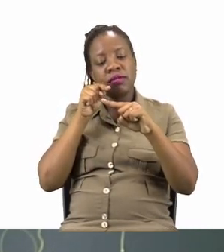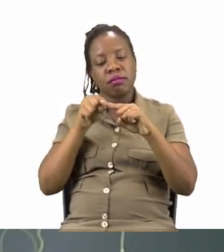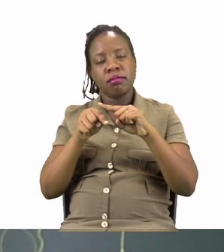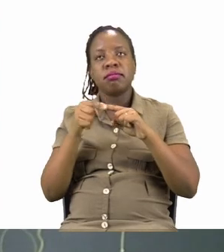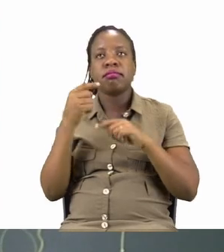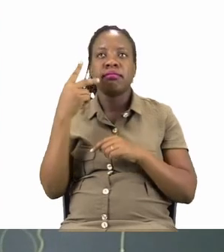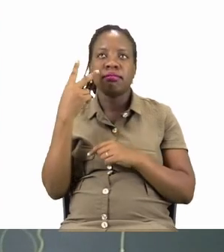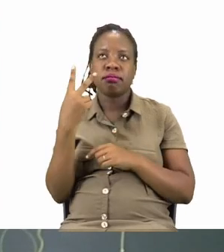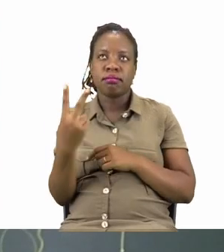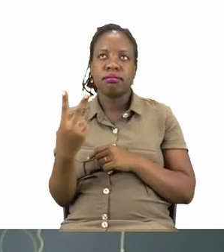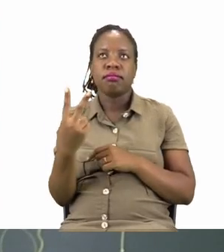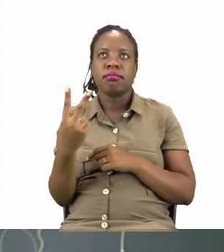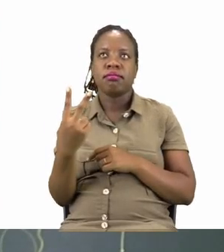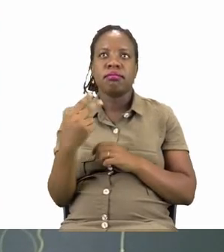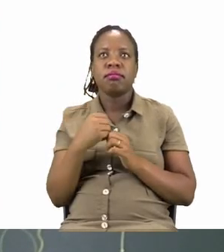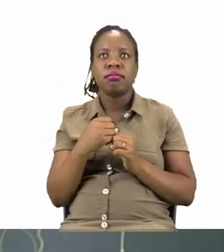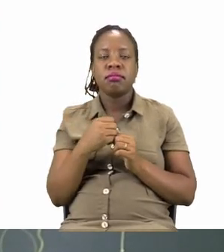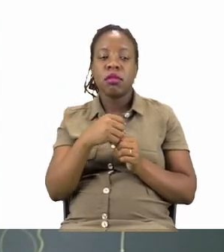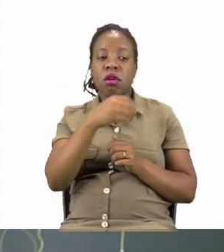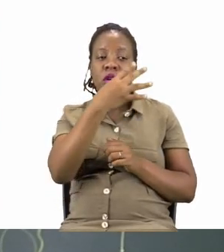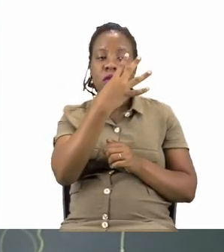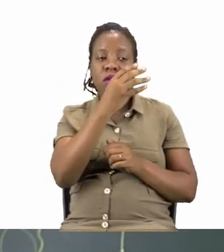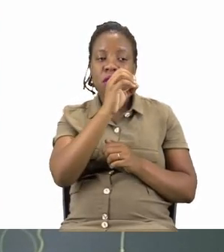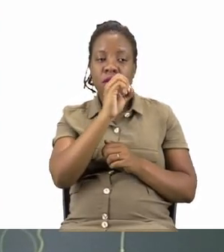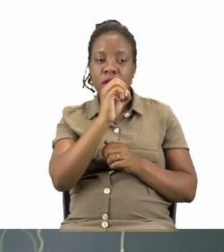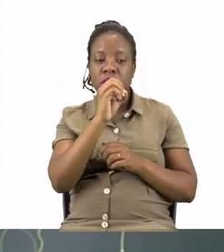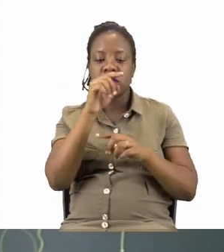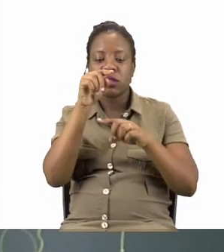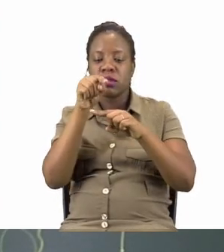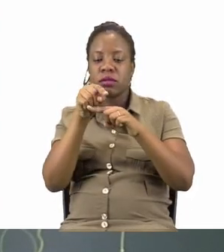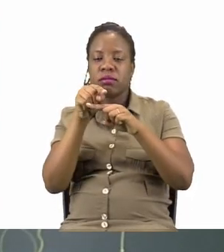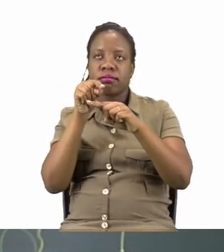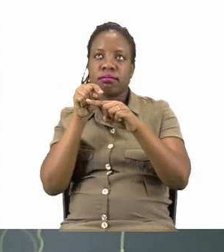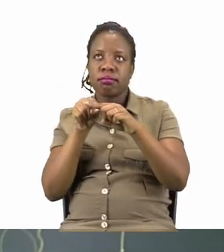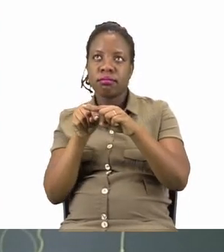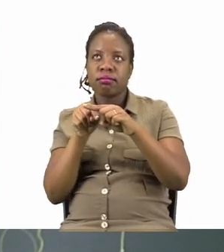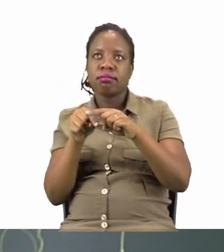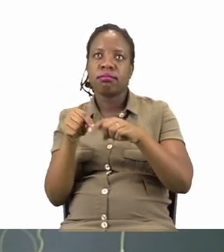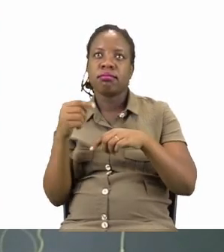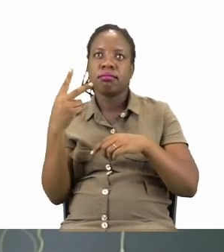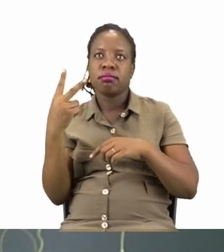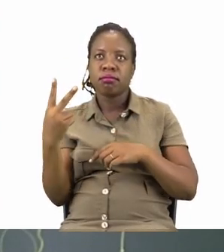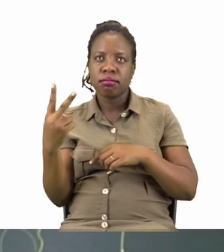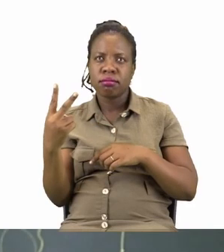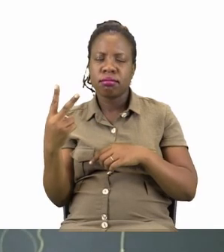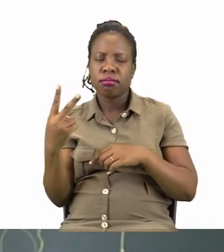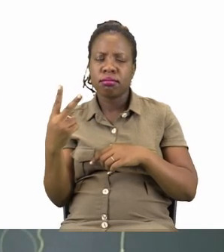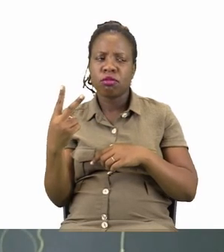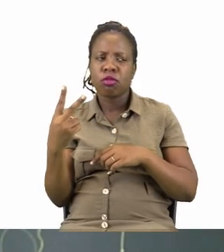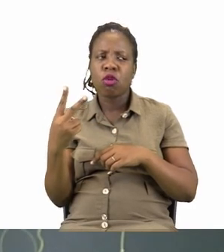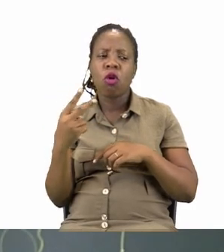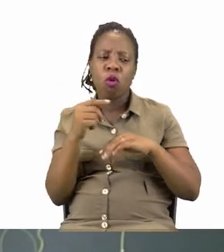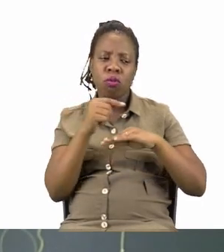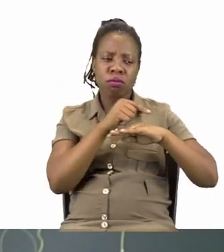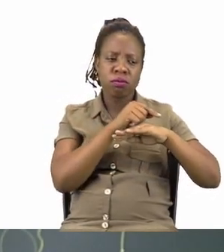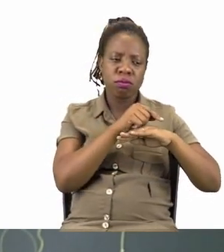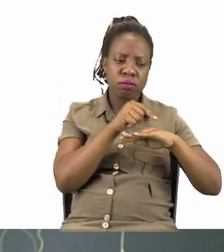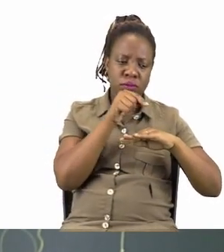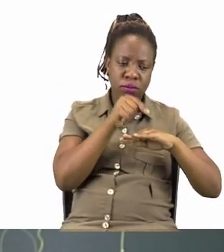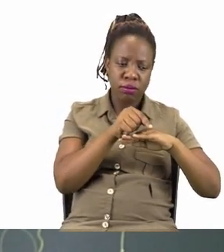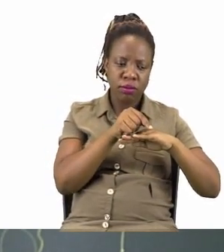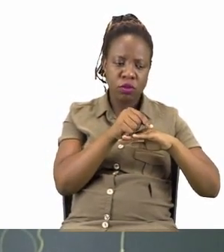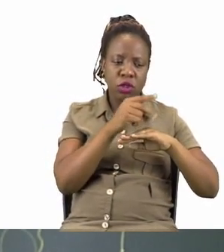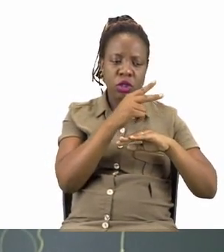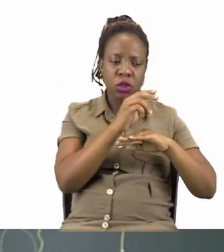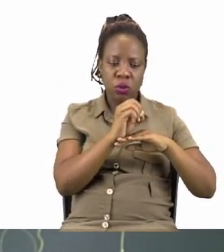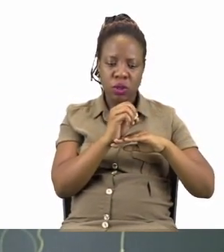if we halve the number 40, then we have 20 on the one side and